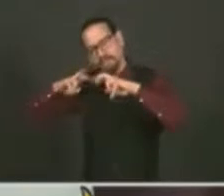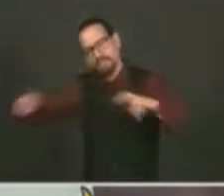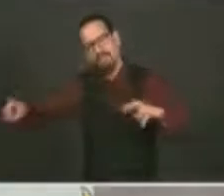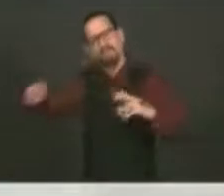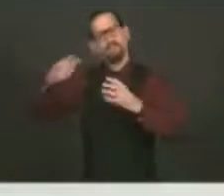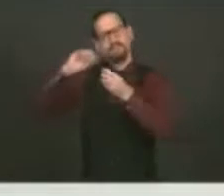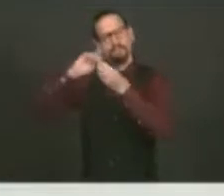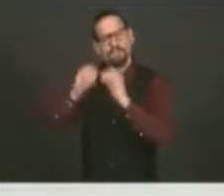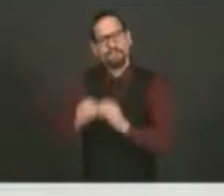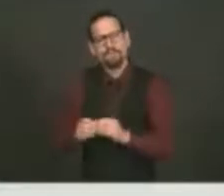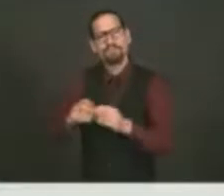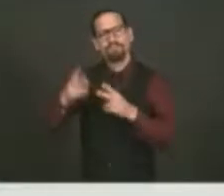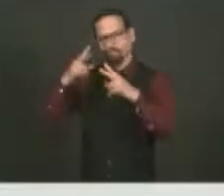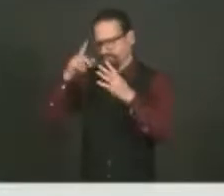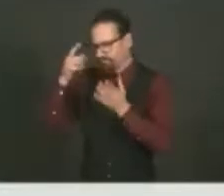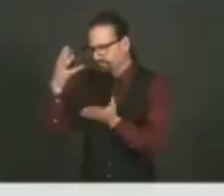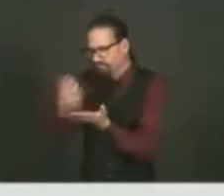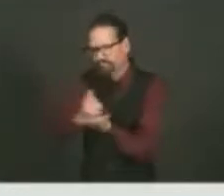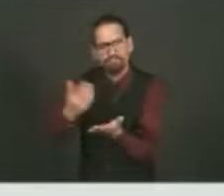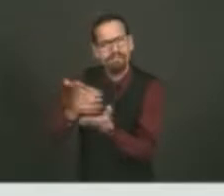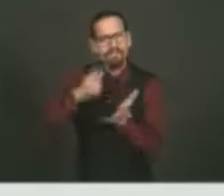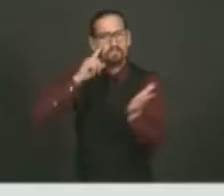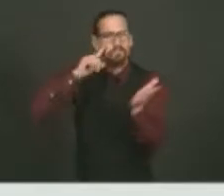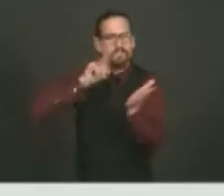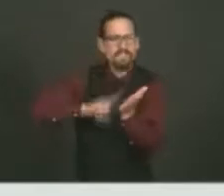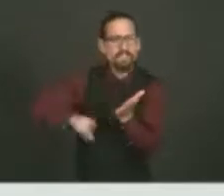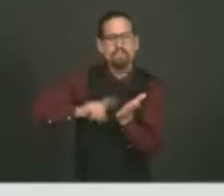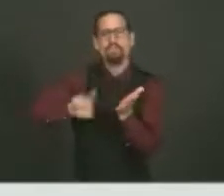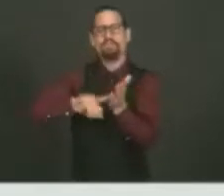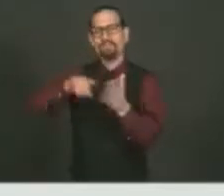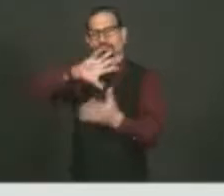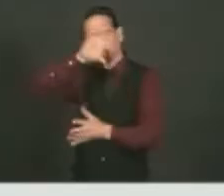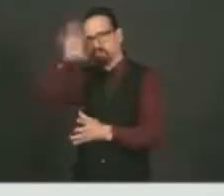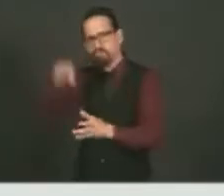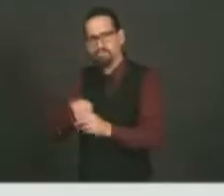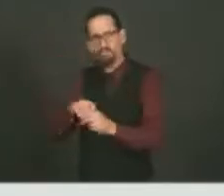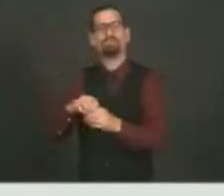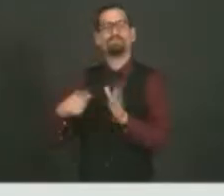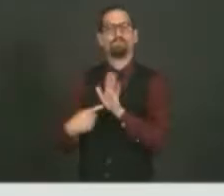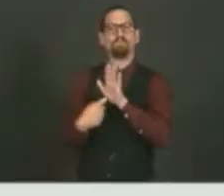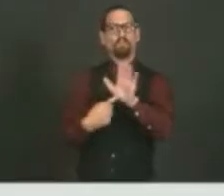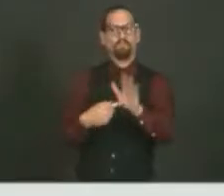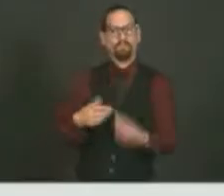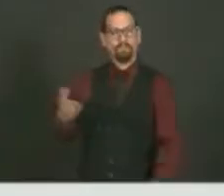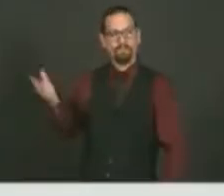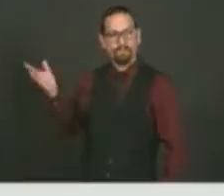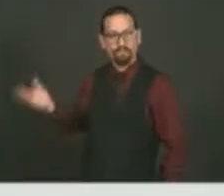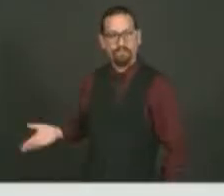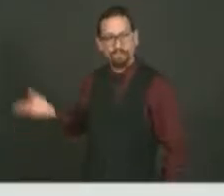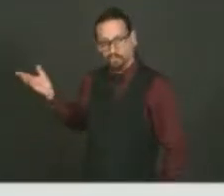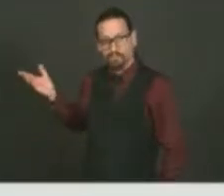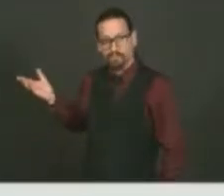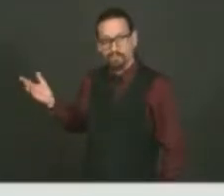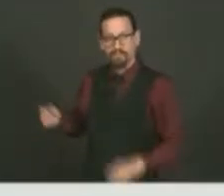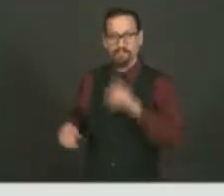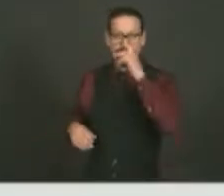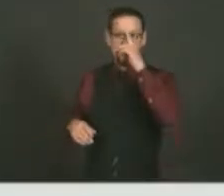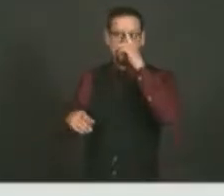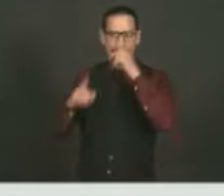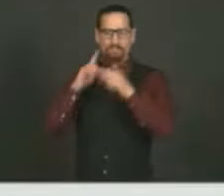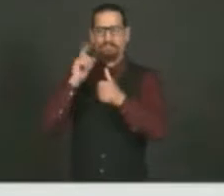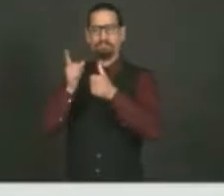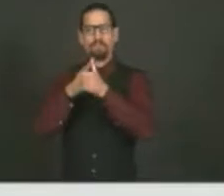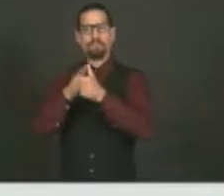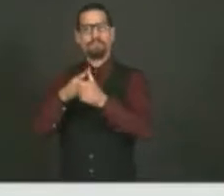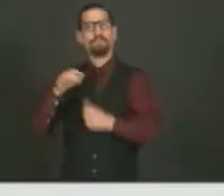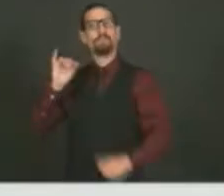please to put the slide up about case trends. The first thing I'll say is this isn't an outbreak